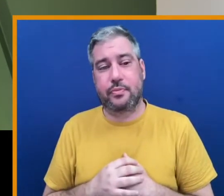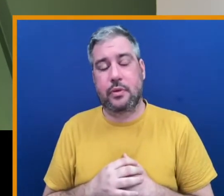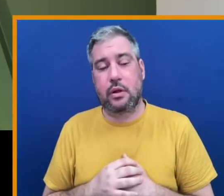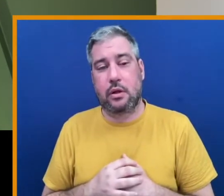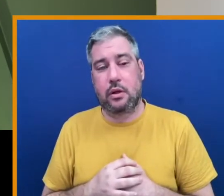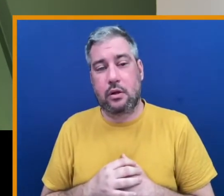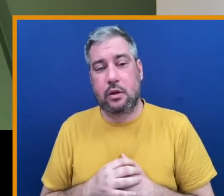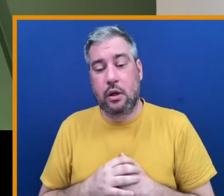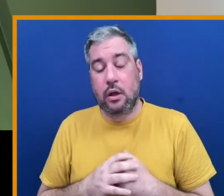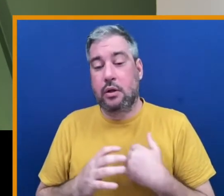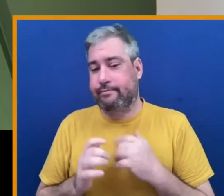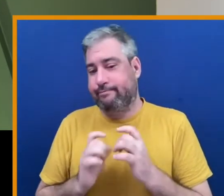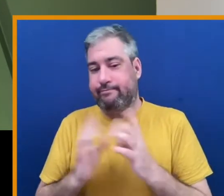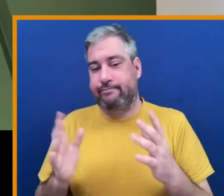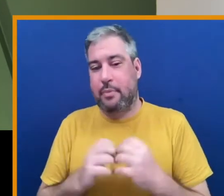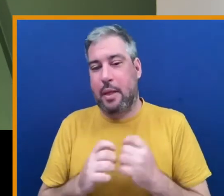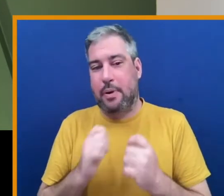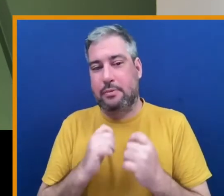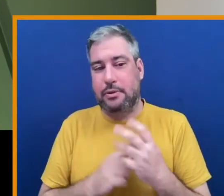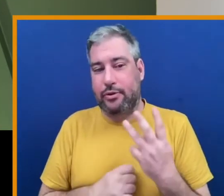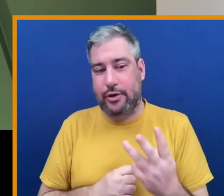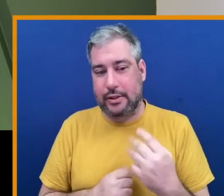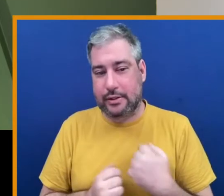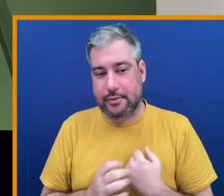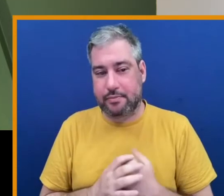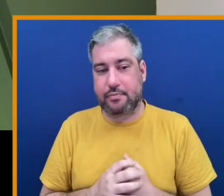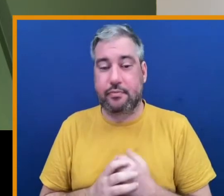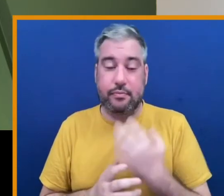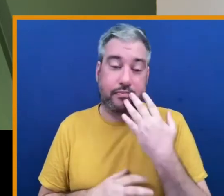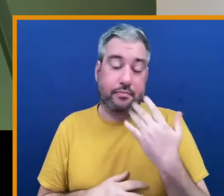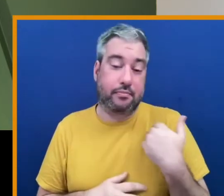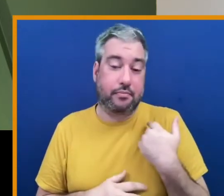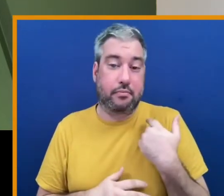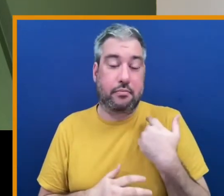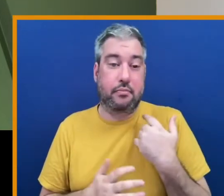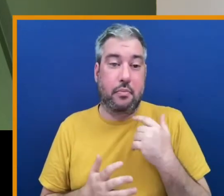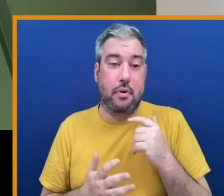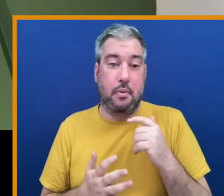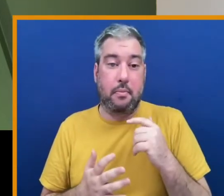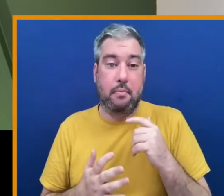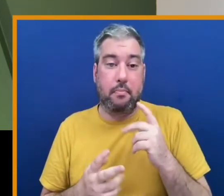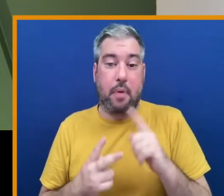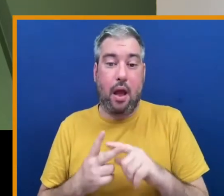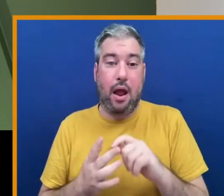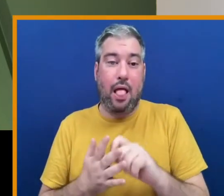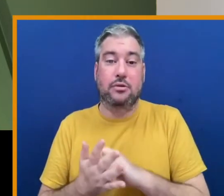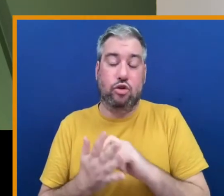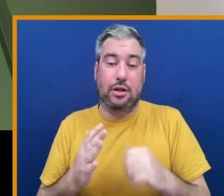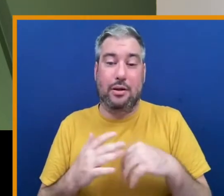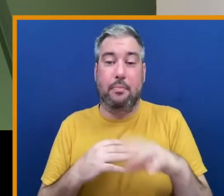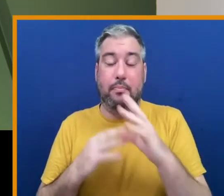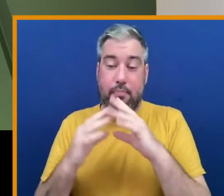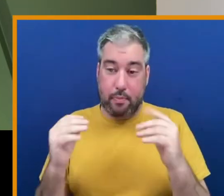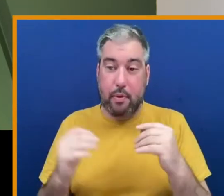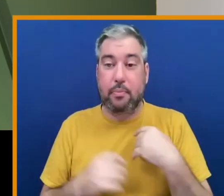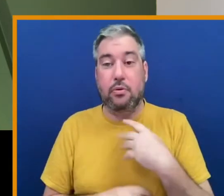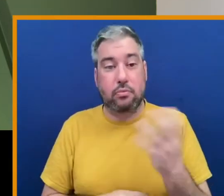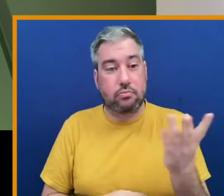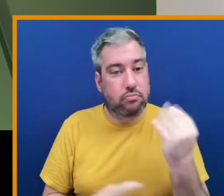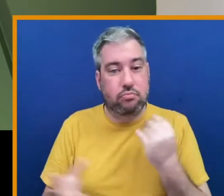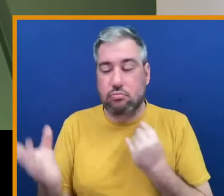Birmingham, I got to hear firsthand from the many people that were telling me, just like Helen said, they're having to choose